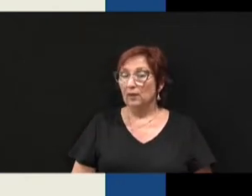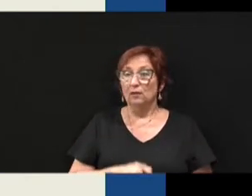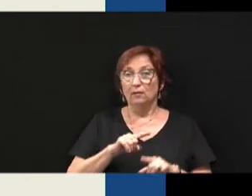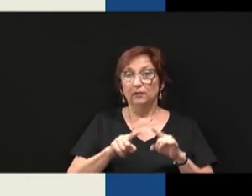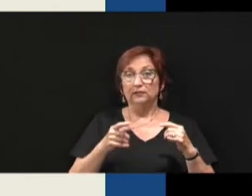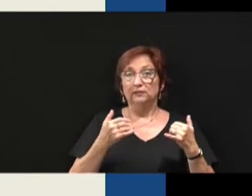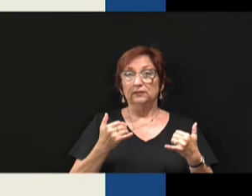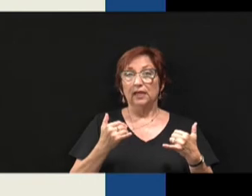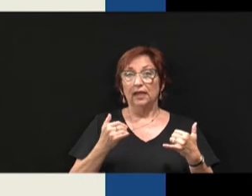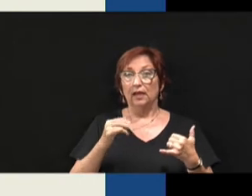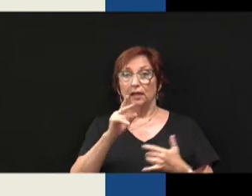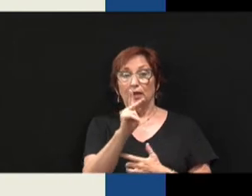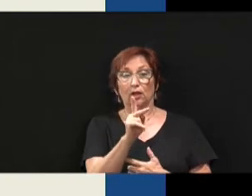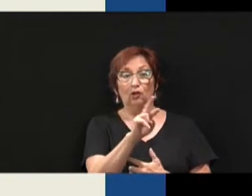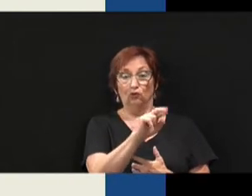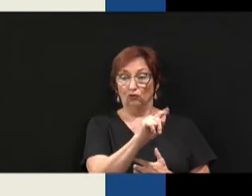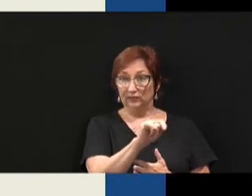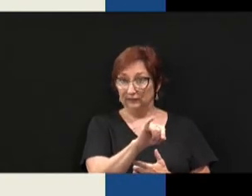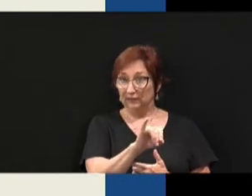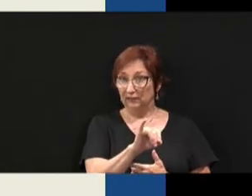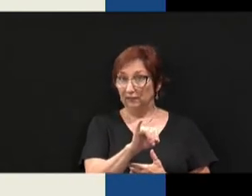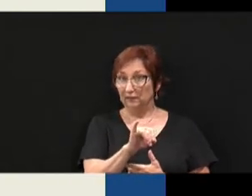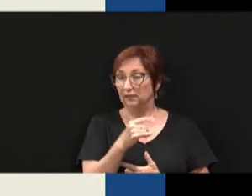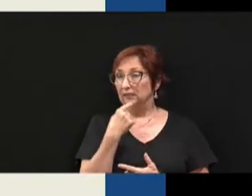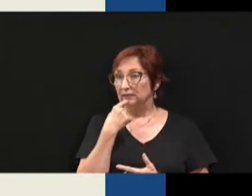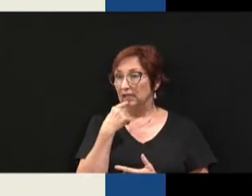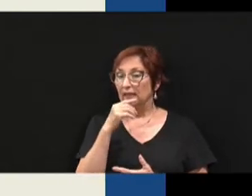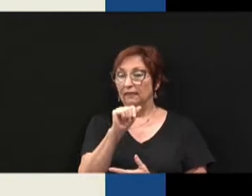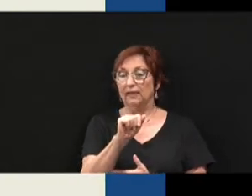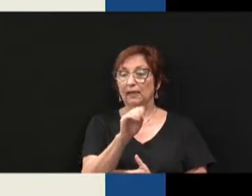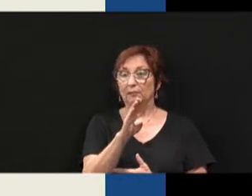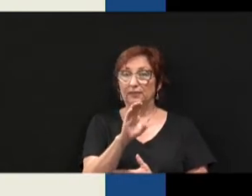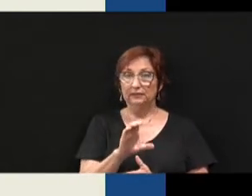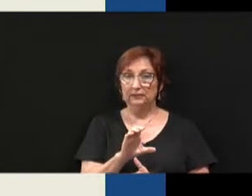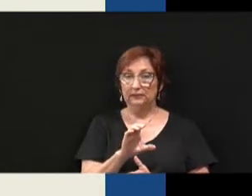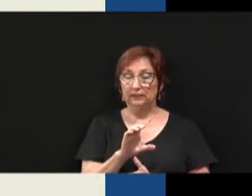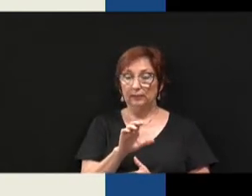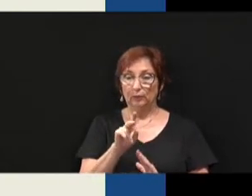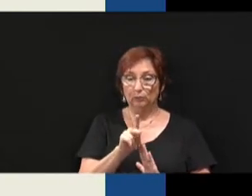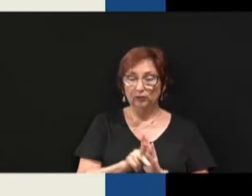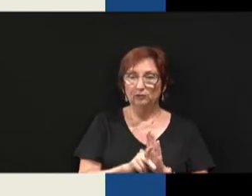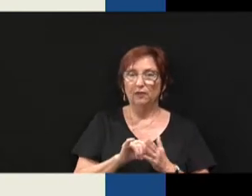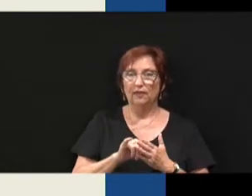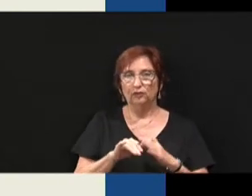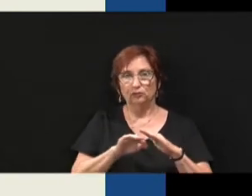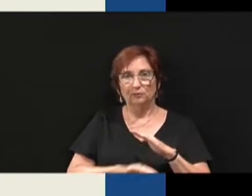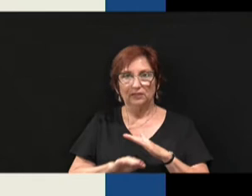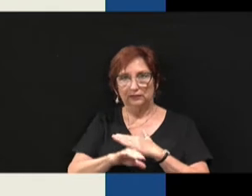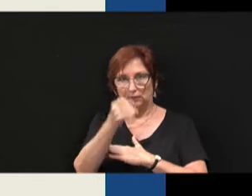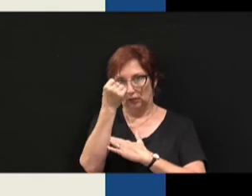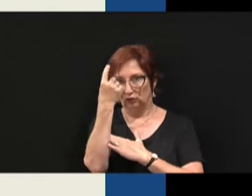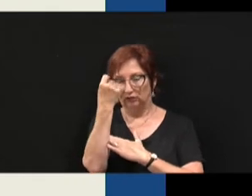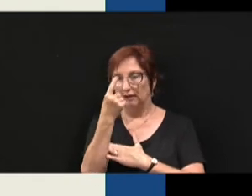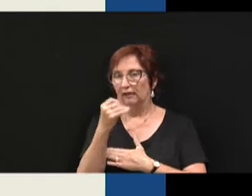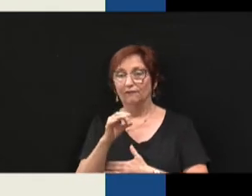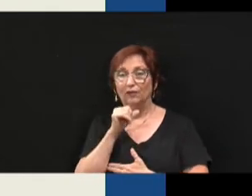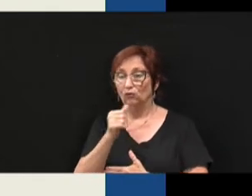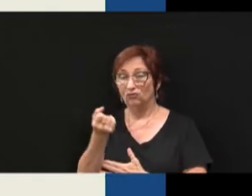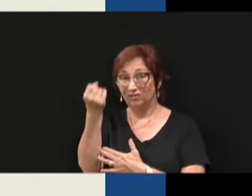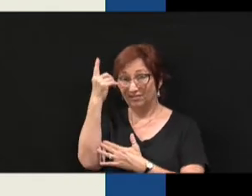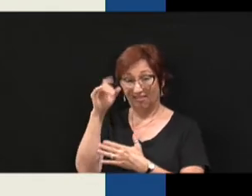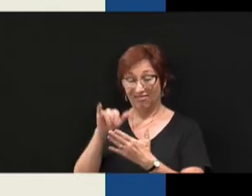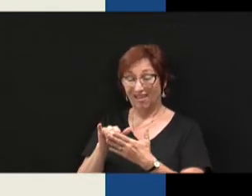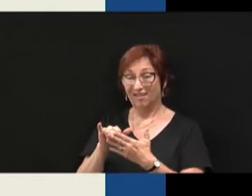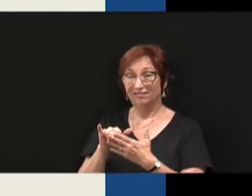Today, Christy mentioned the alphabetic principle. This is an essential understanding. If they don't understand that, it's